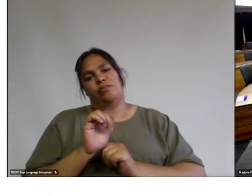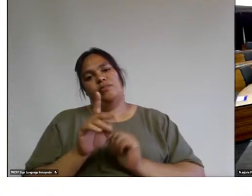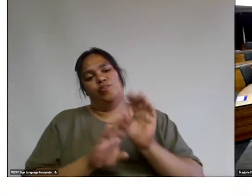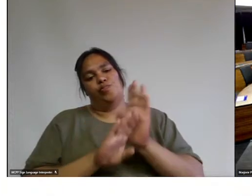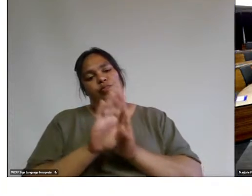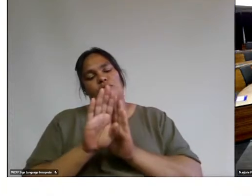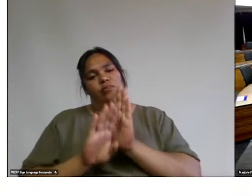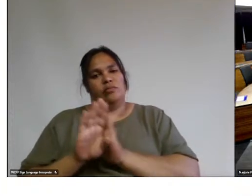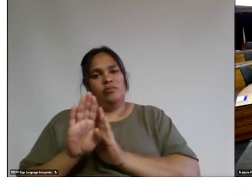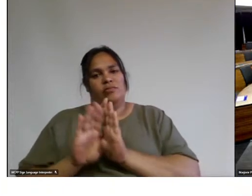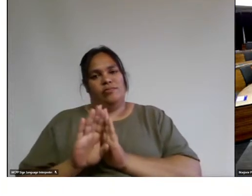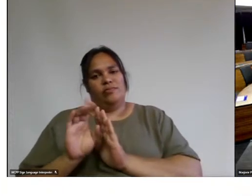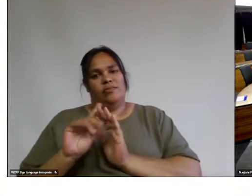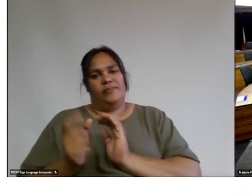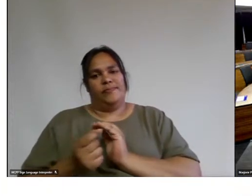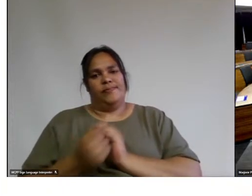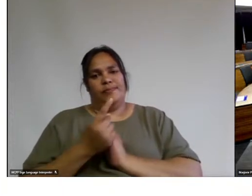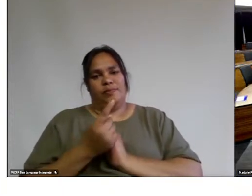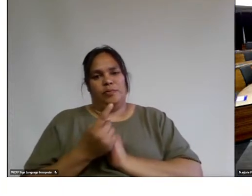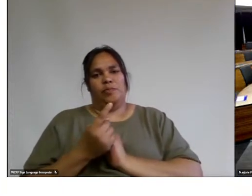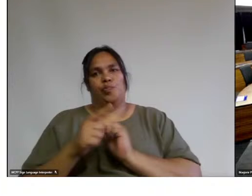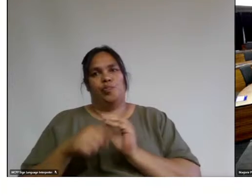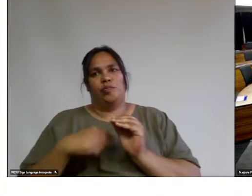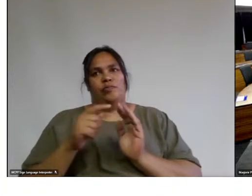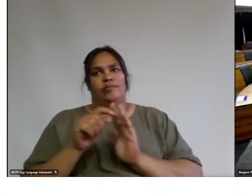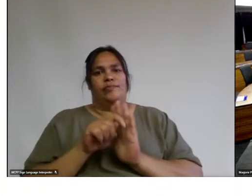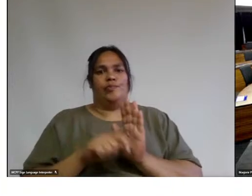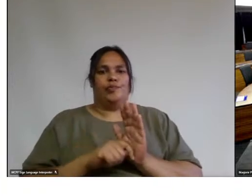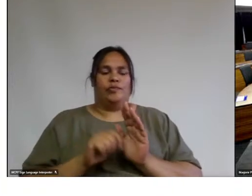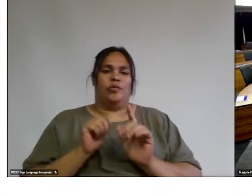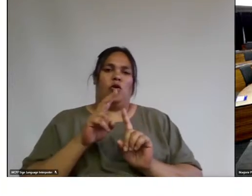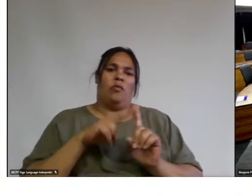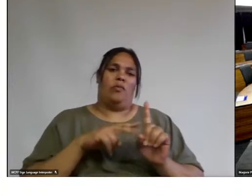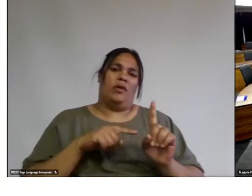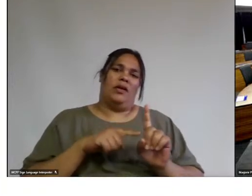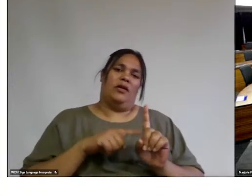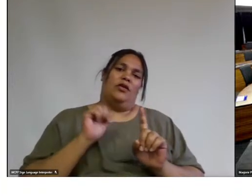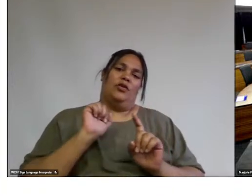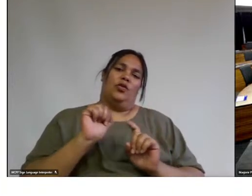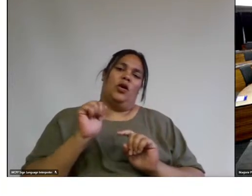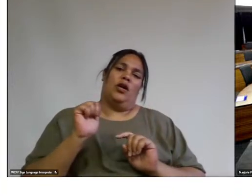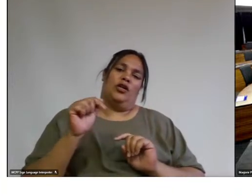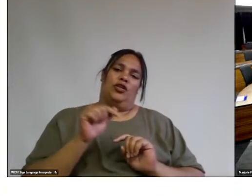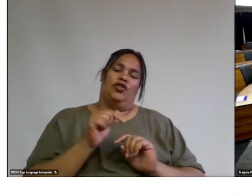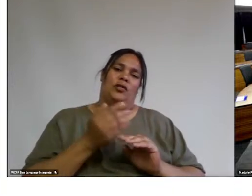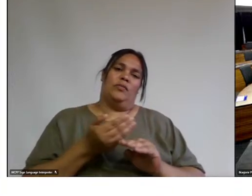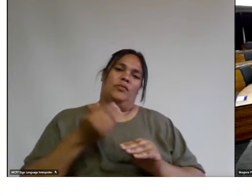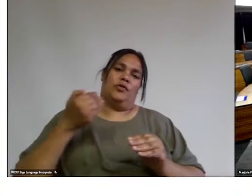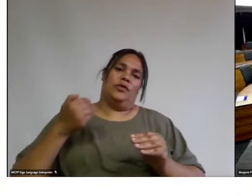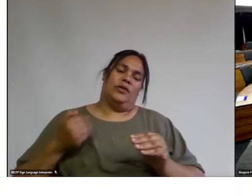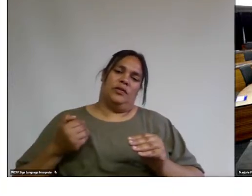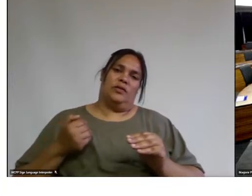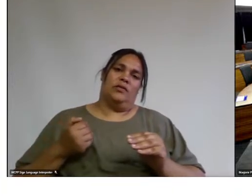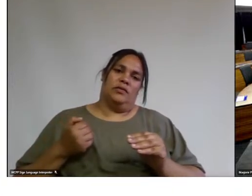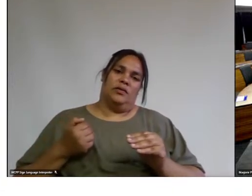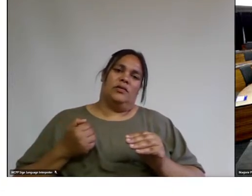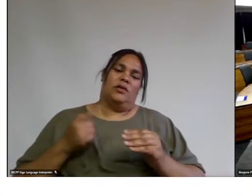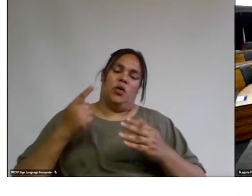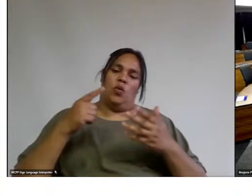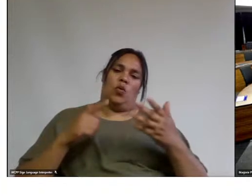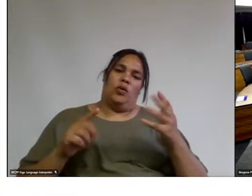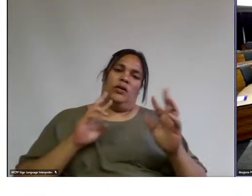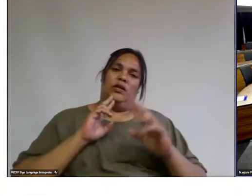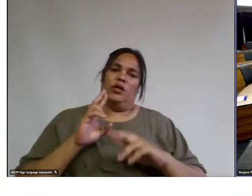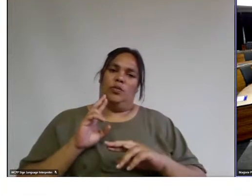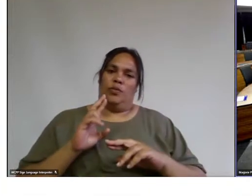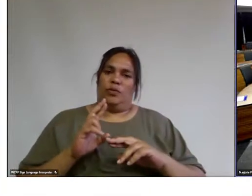improvement that has occurred in terms of complying with the AG's previous audit